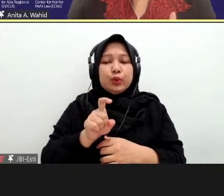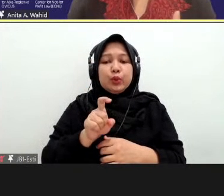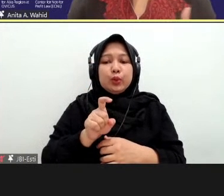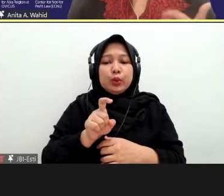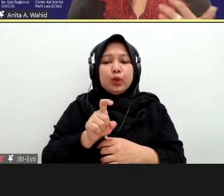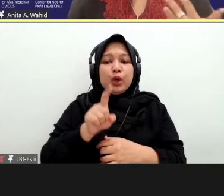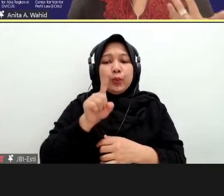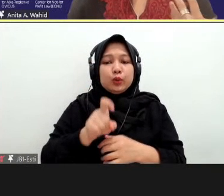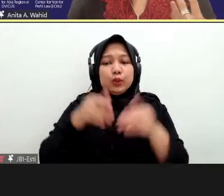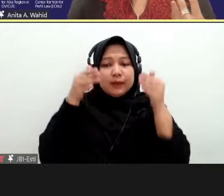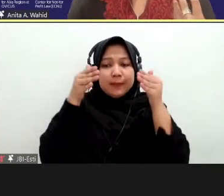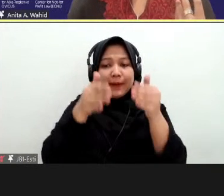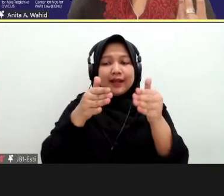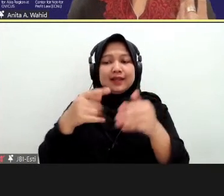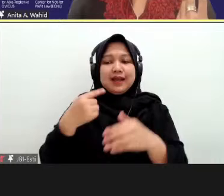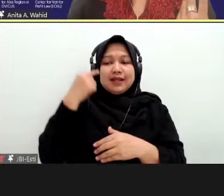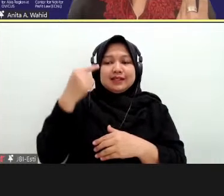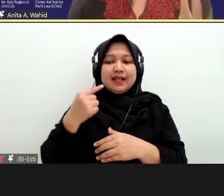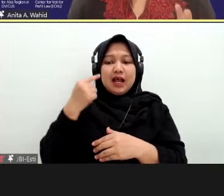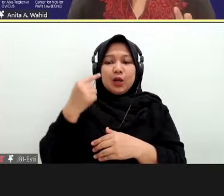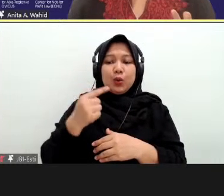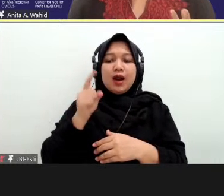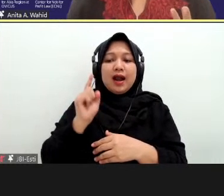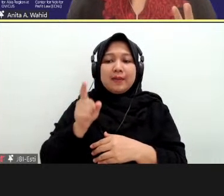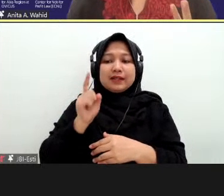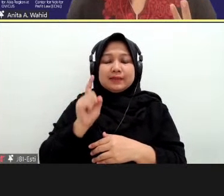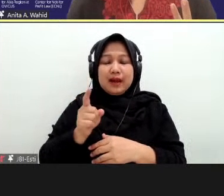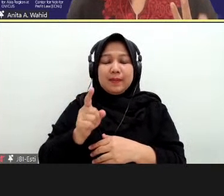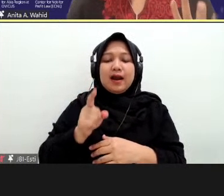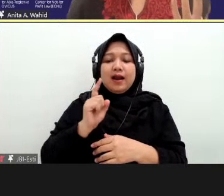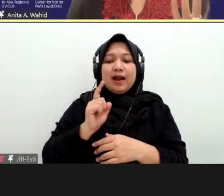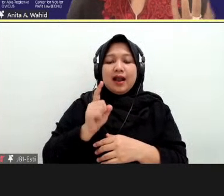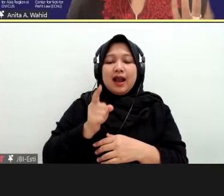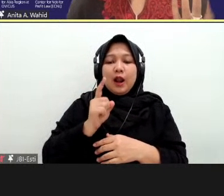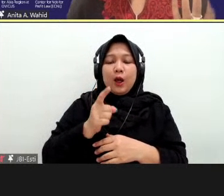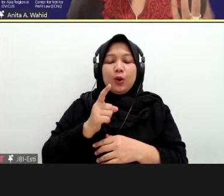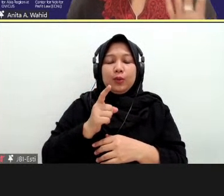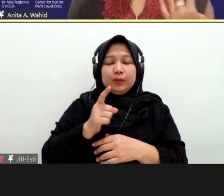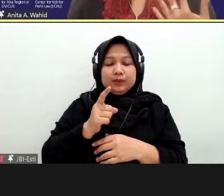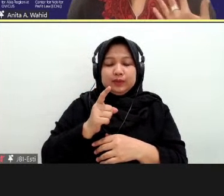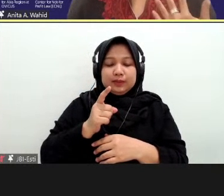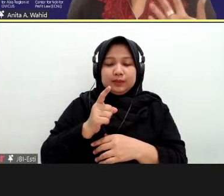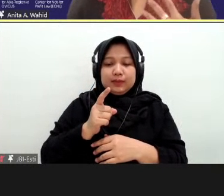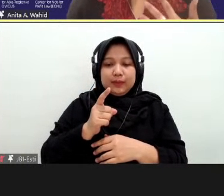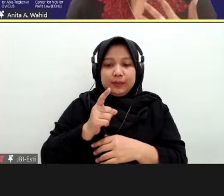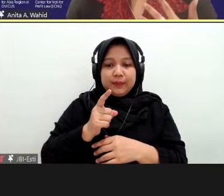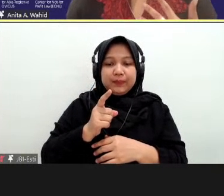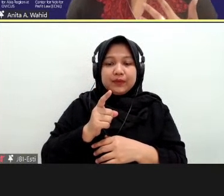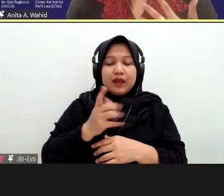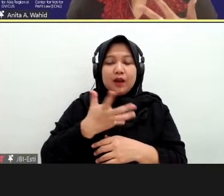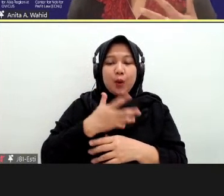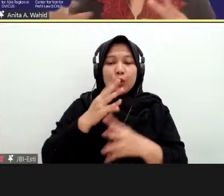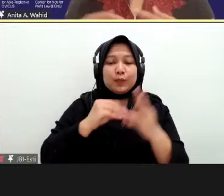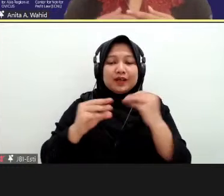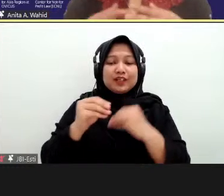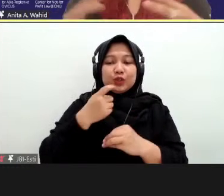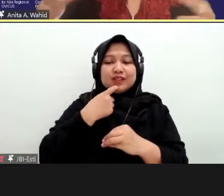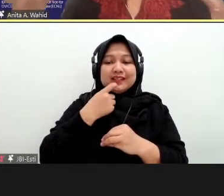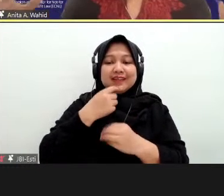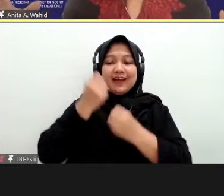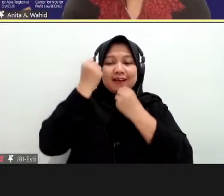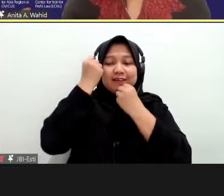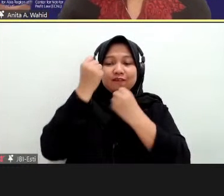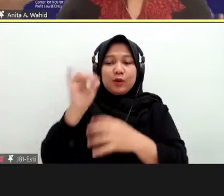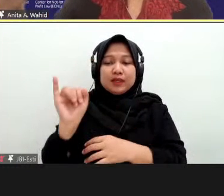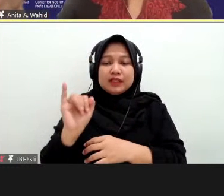to pay attention to even more. This law number 1, 1946 on criminal code, used to